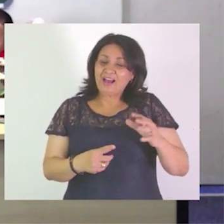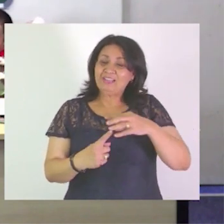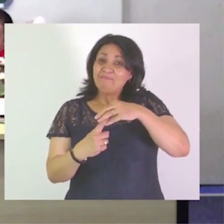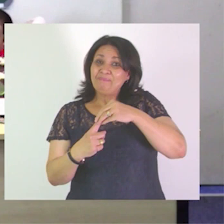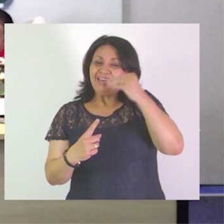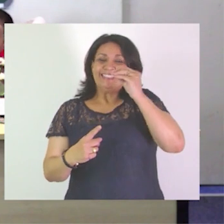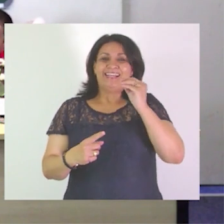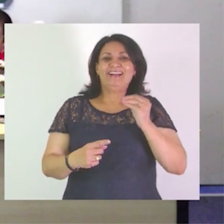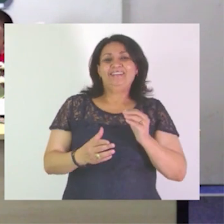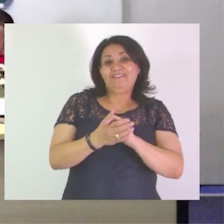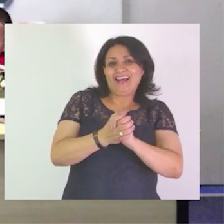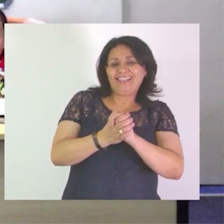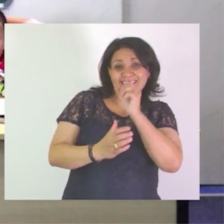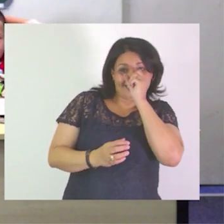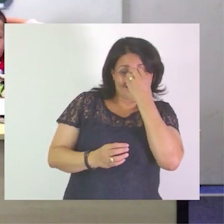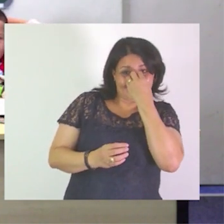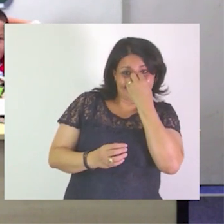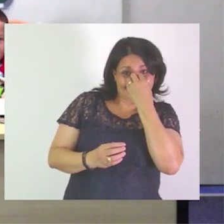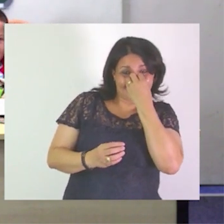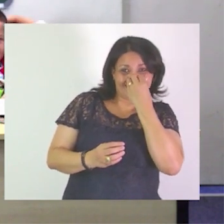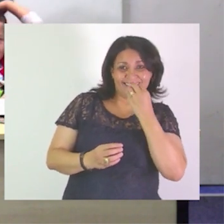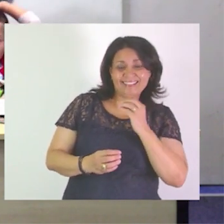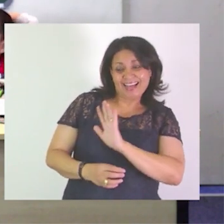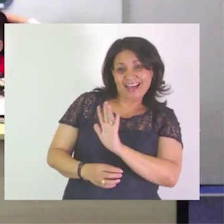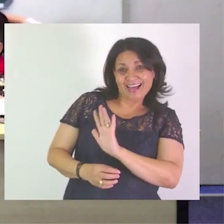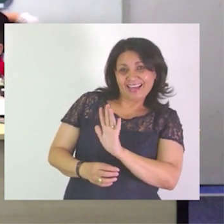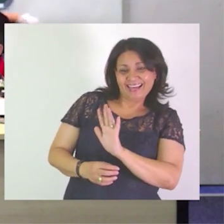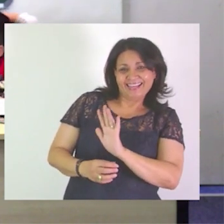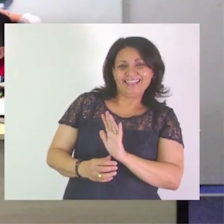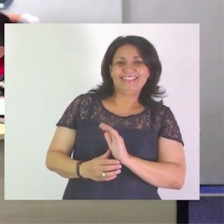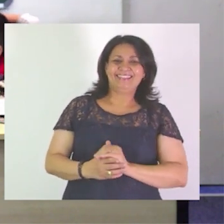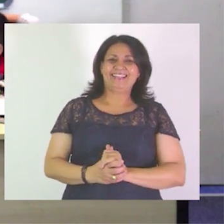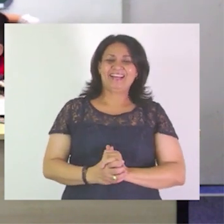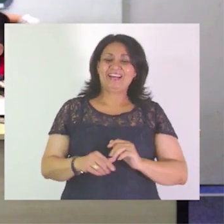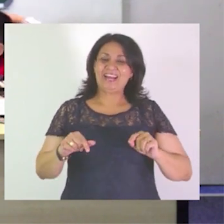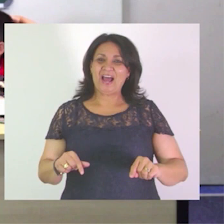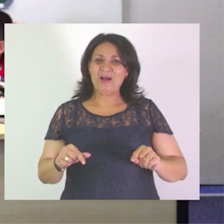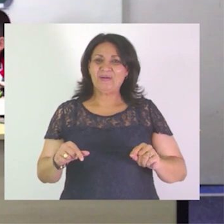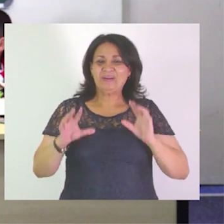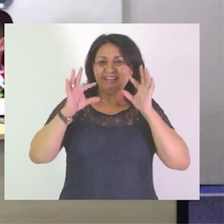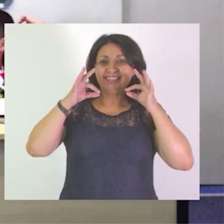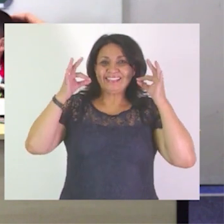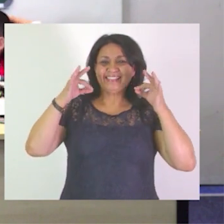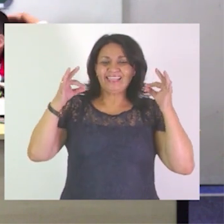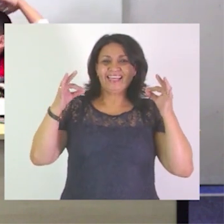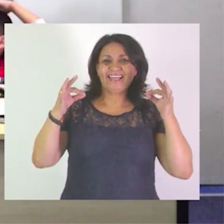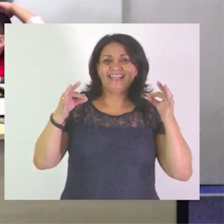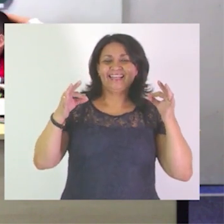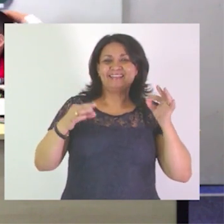friend Zashi to join us. Hi Zashi! And now we're gonna say goodbye to